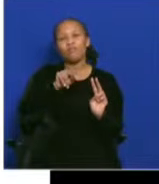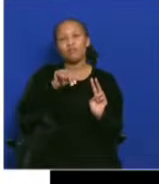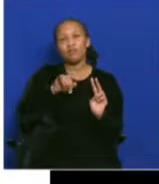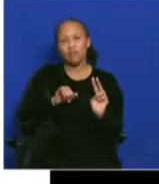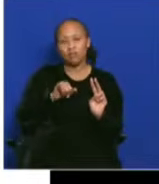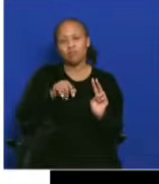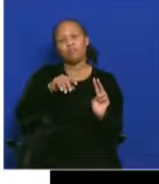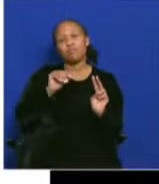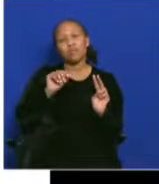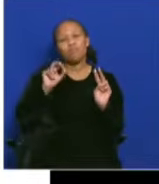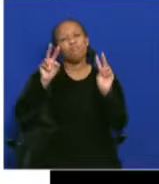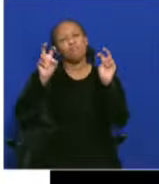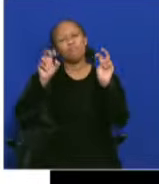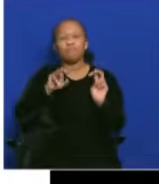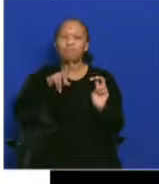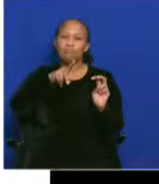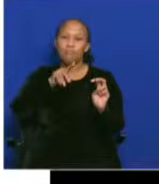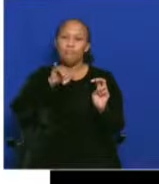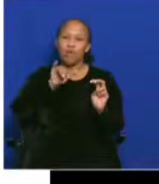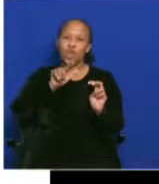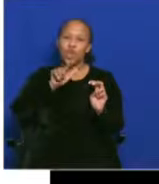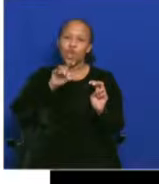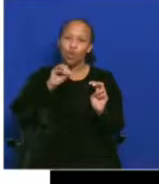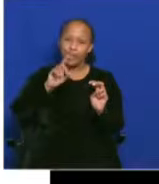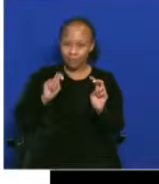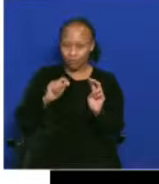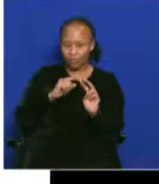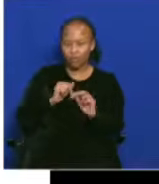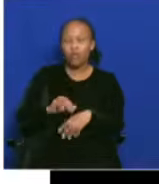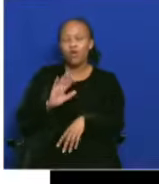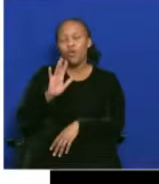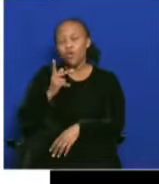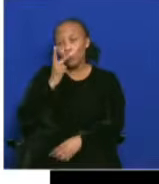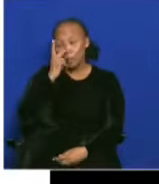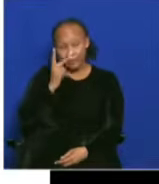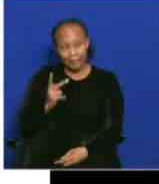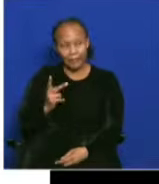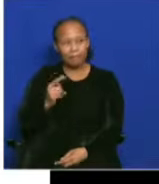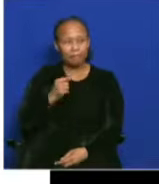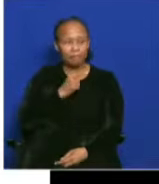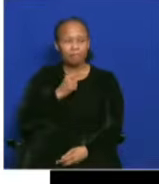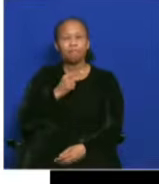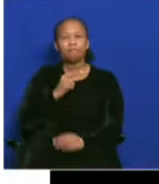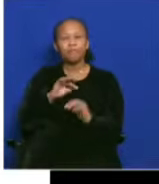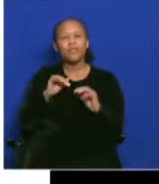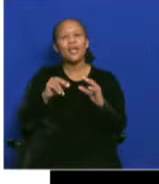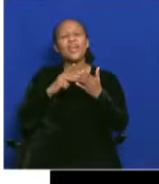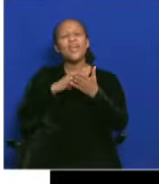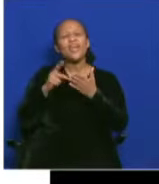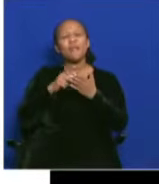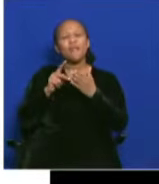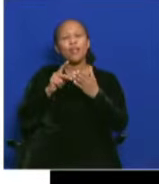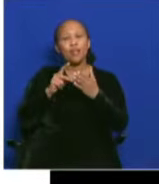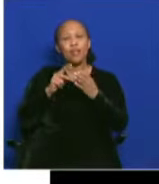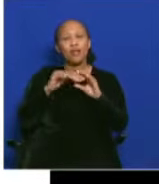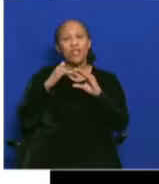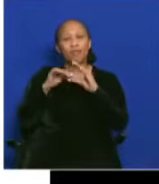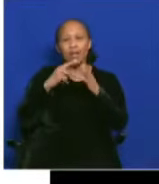And you'll see that the email address that's reflected on the message is Molefe